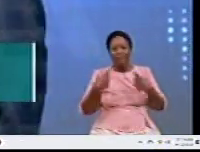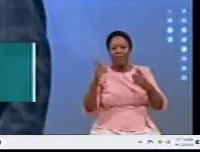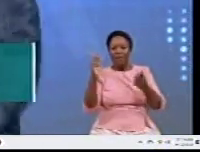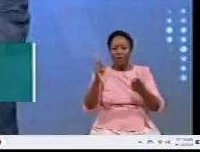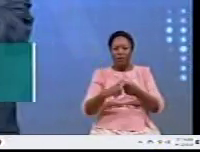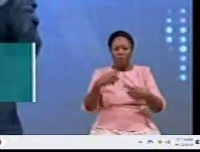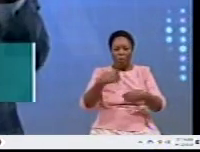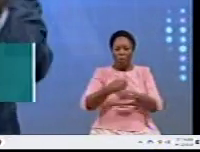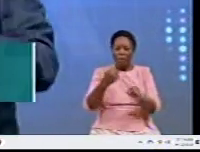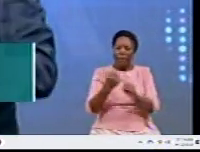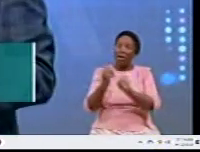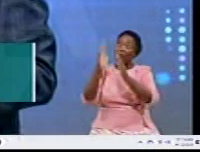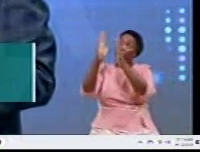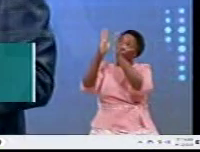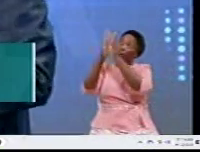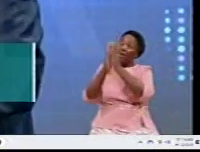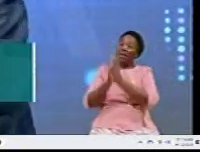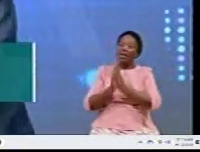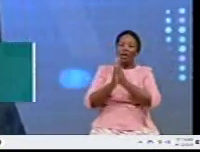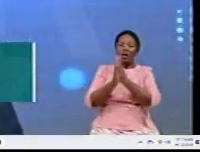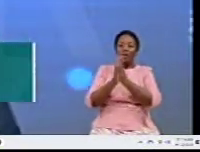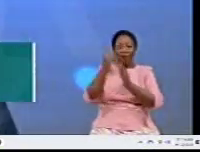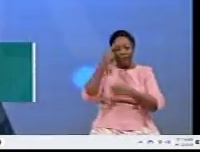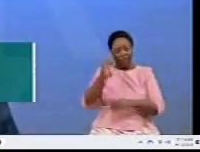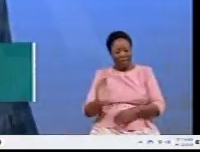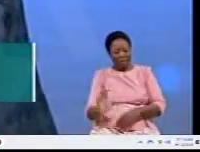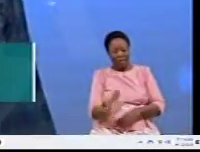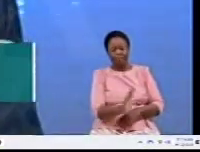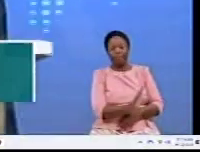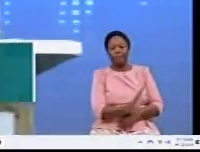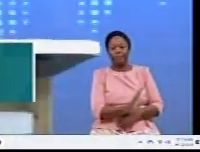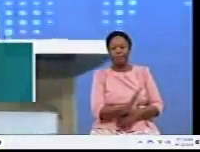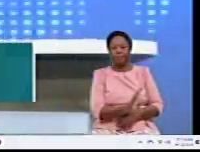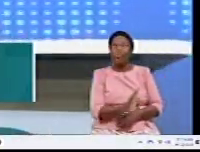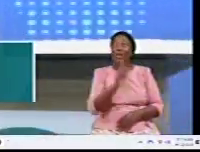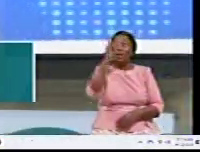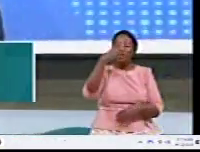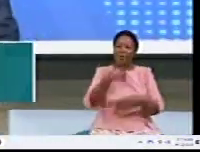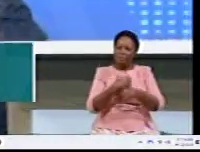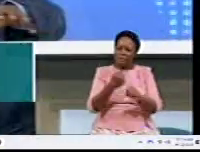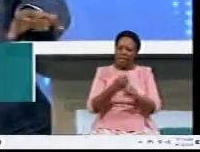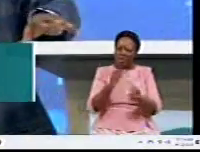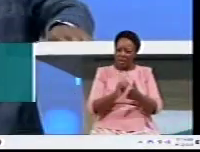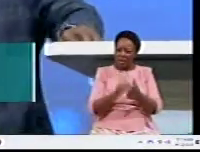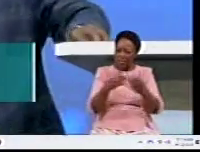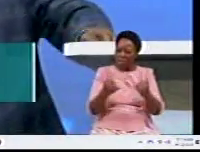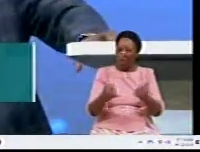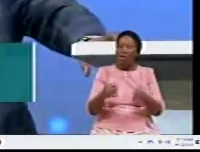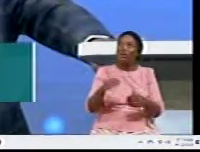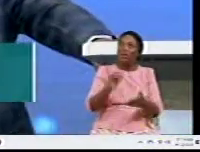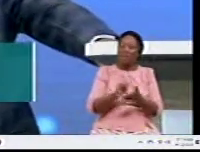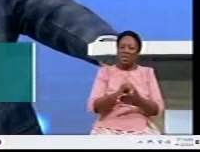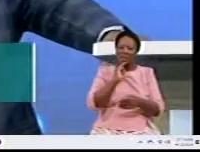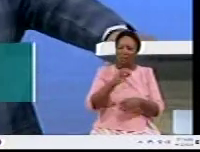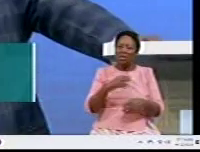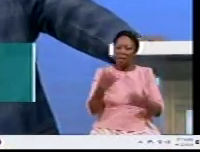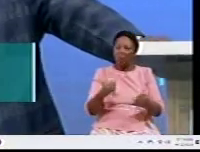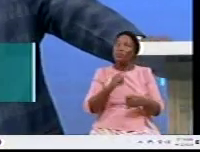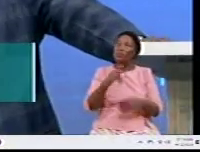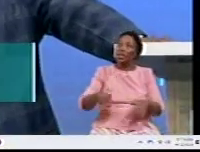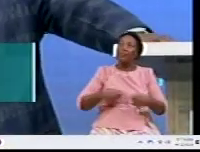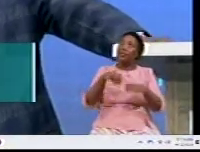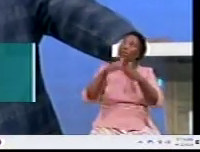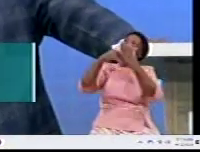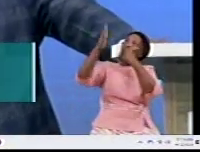make intercession for them. He makes right now, he's living on high, at the